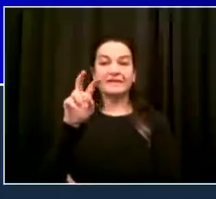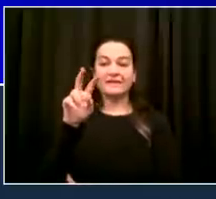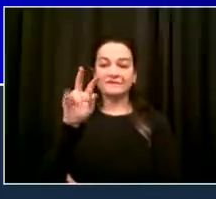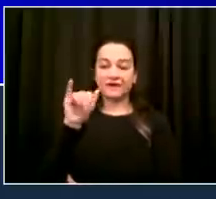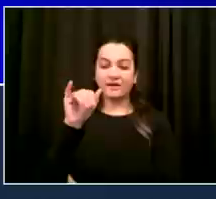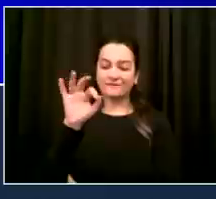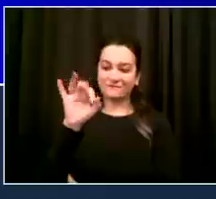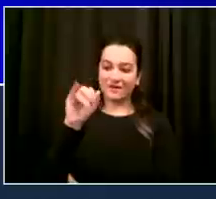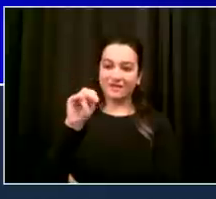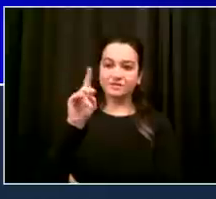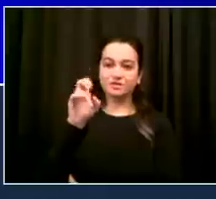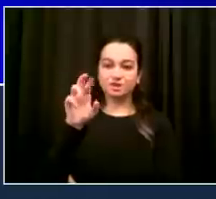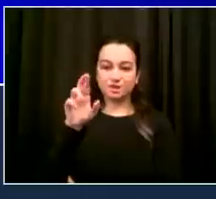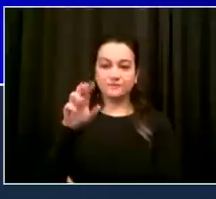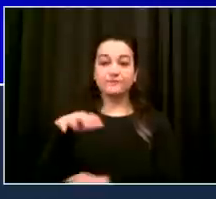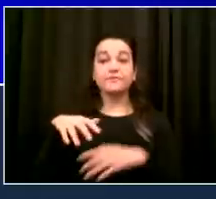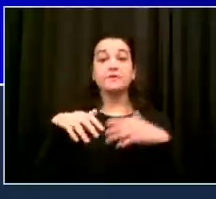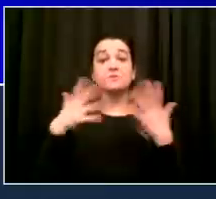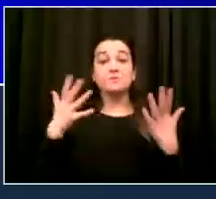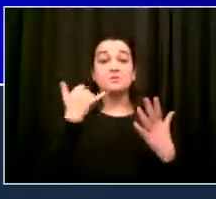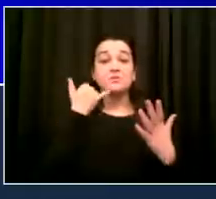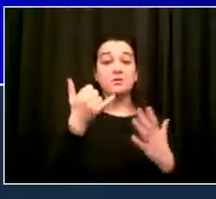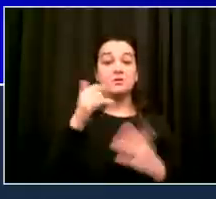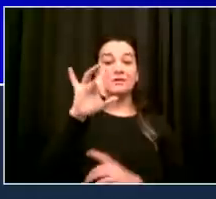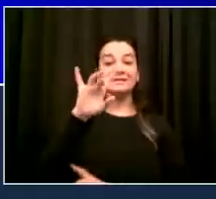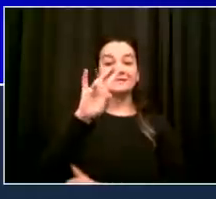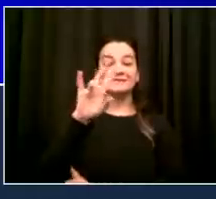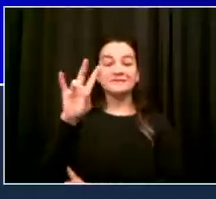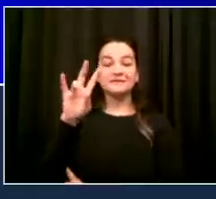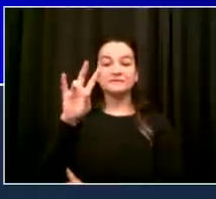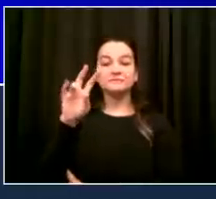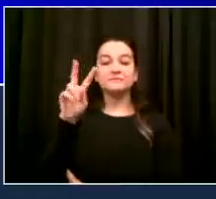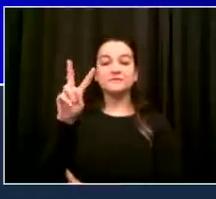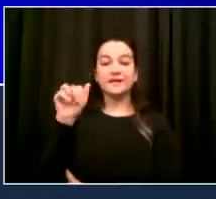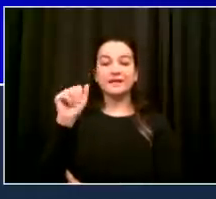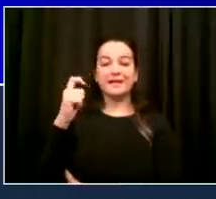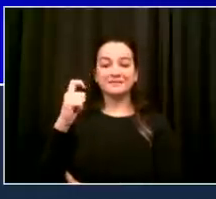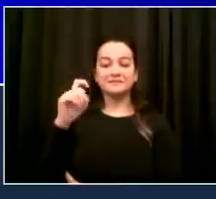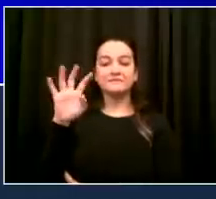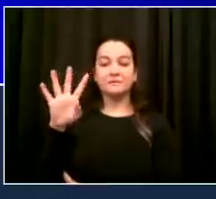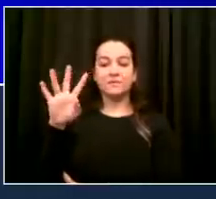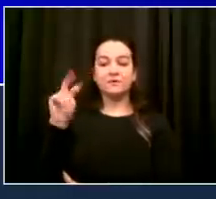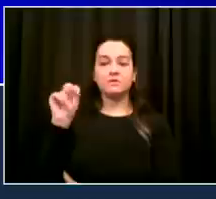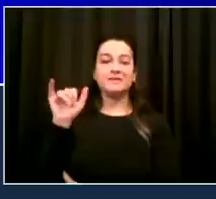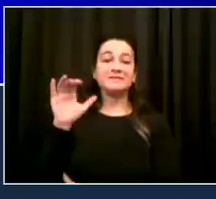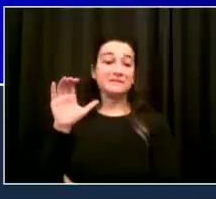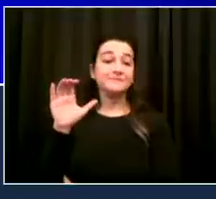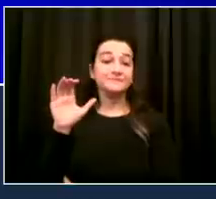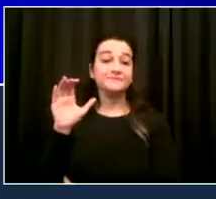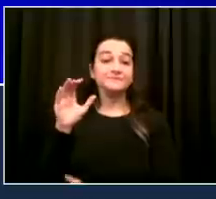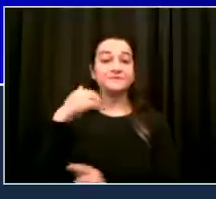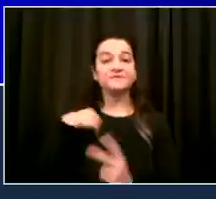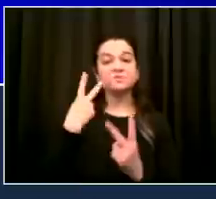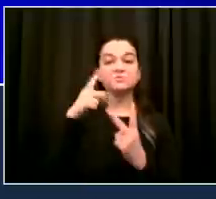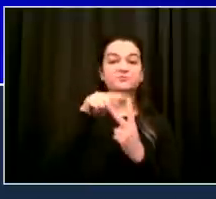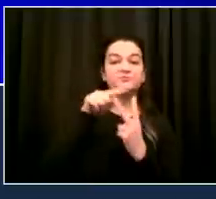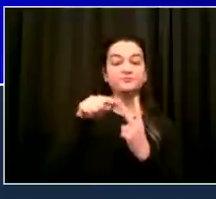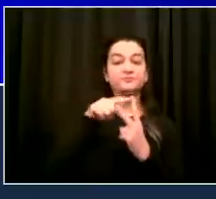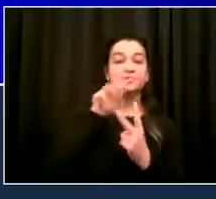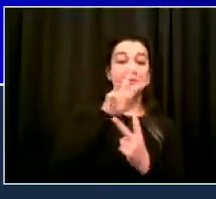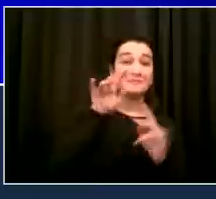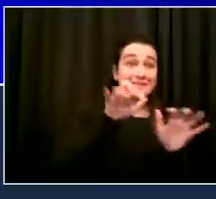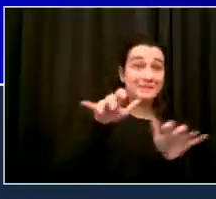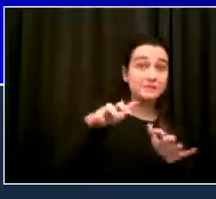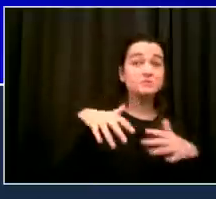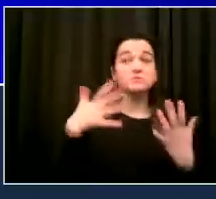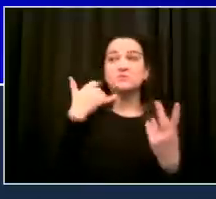877-VAX-VAX, number 4NYC. Open that system is open from 8 a.m. to 9 p.m., 7 days a week. That will